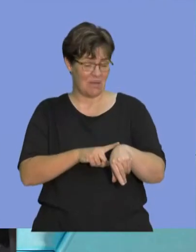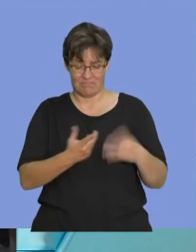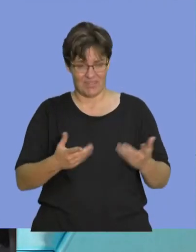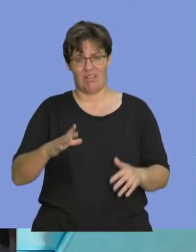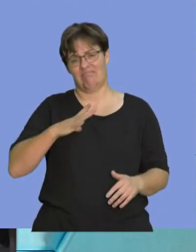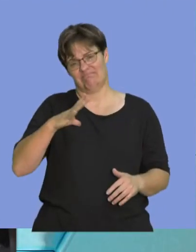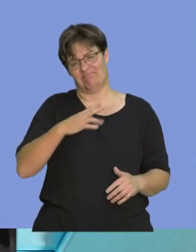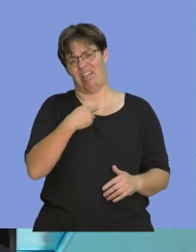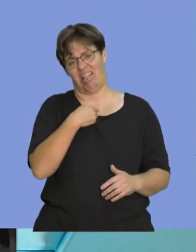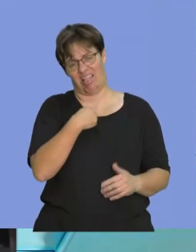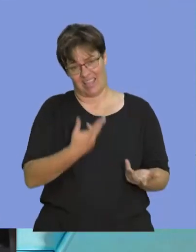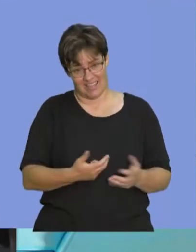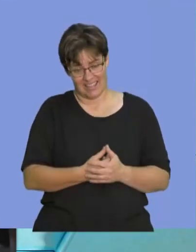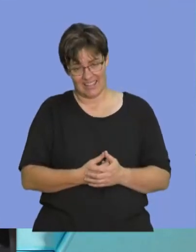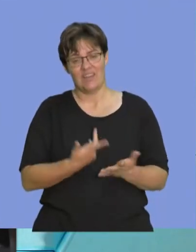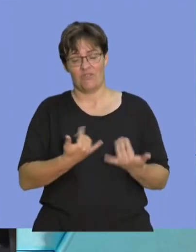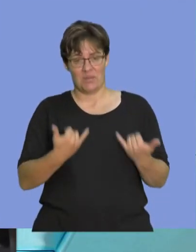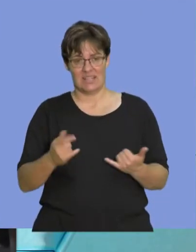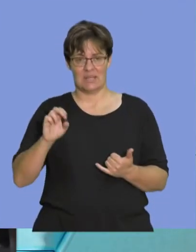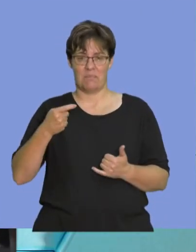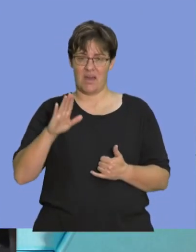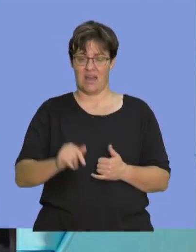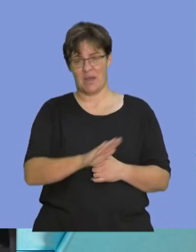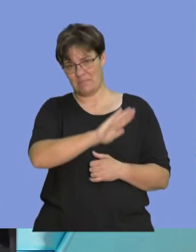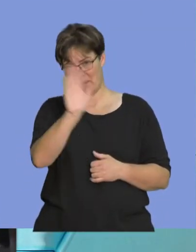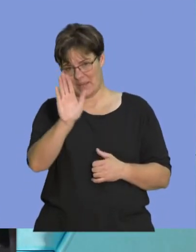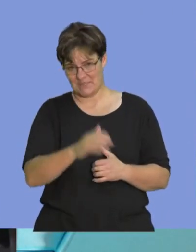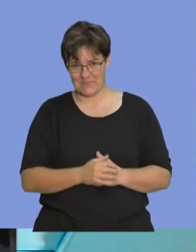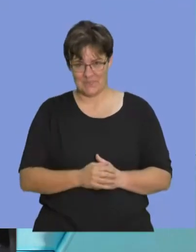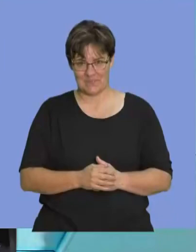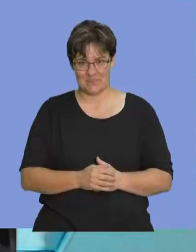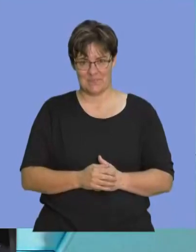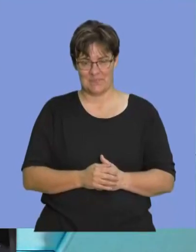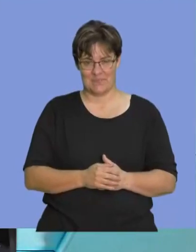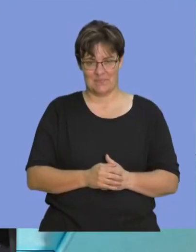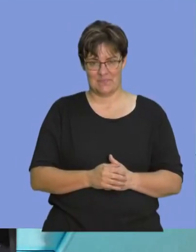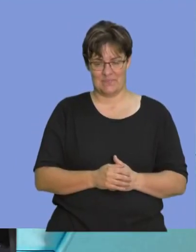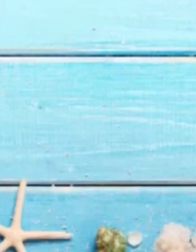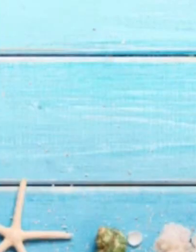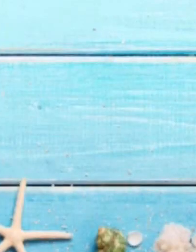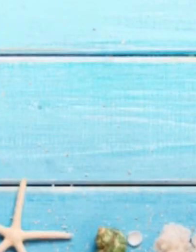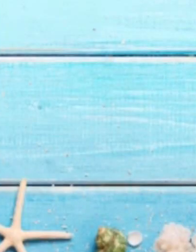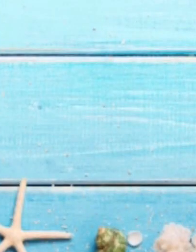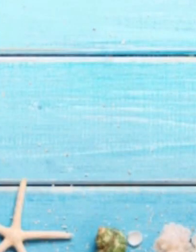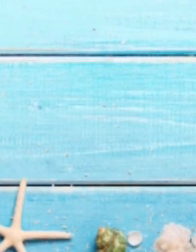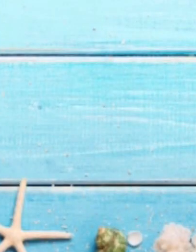about. Because of time constraints, that's all we had for today. From myself, Themba Ncube, is cheers and bye-bye for now.